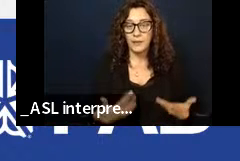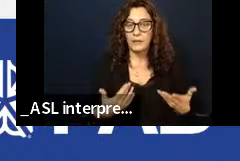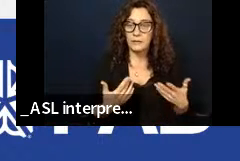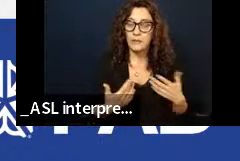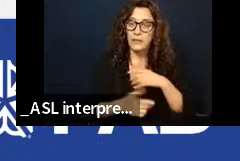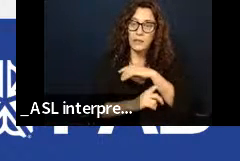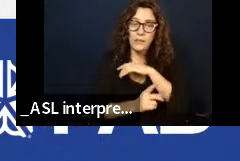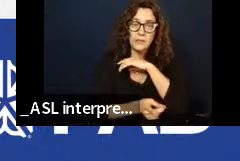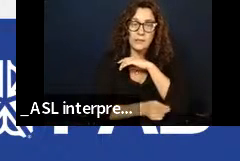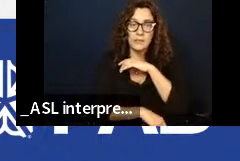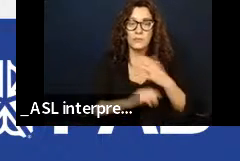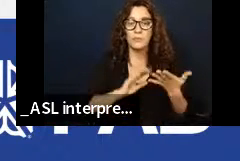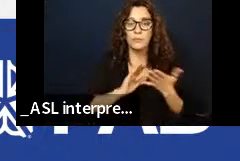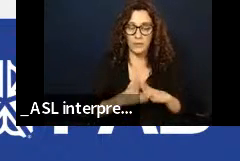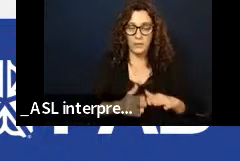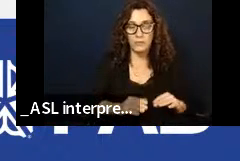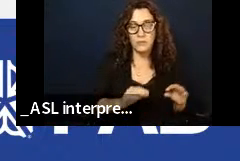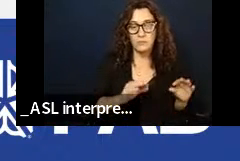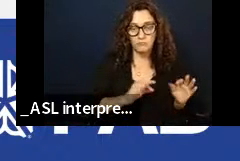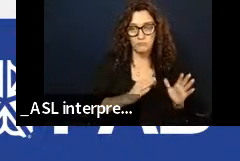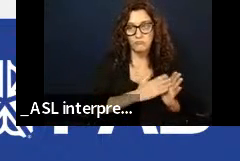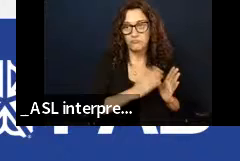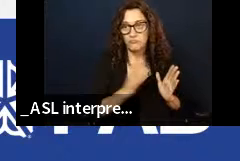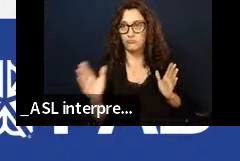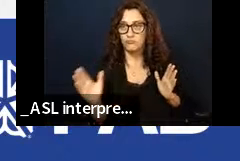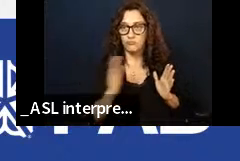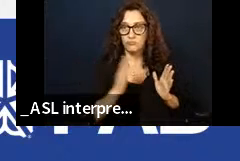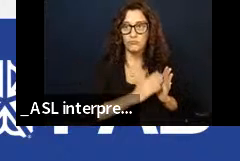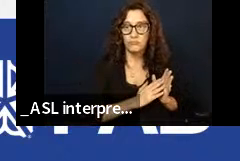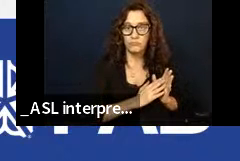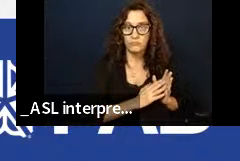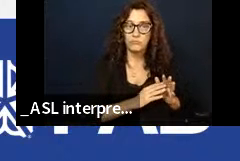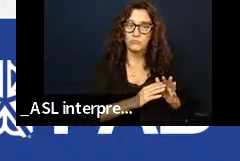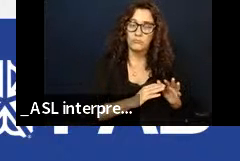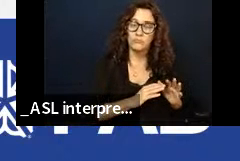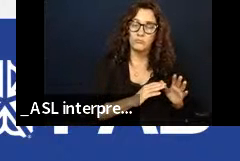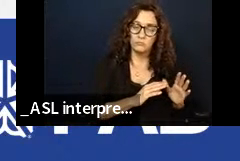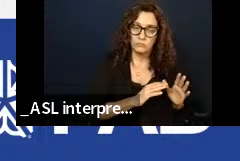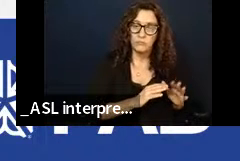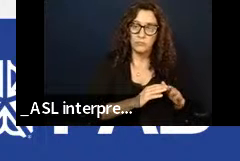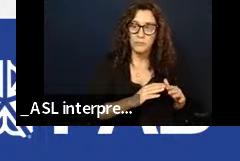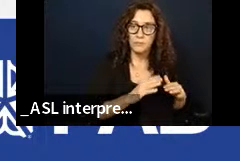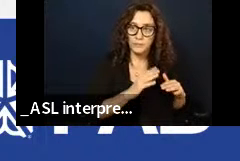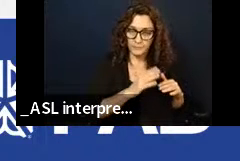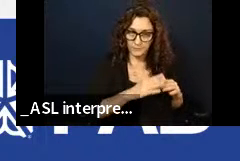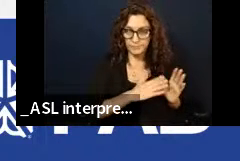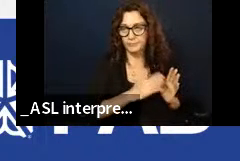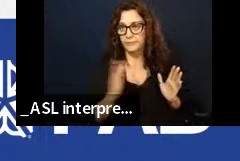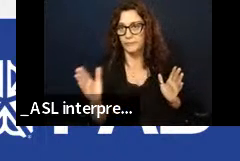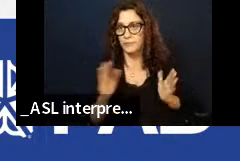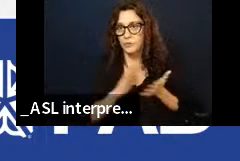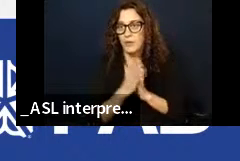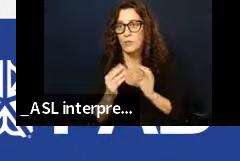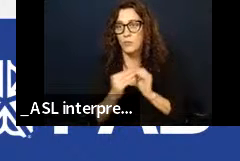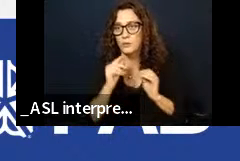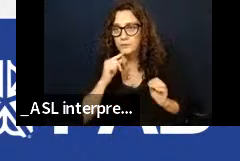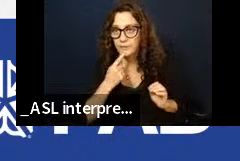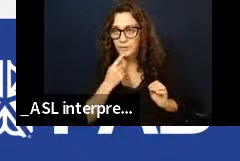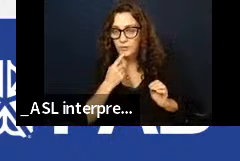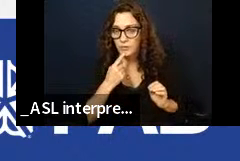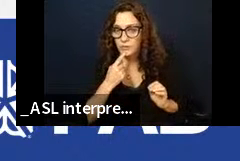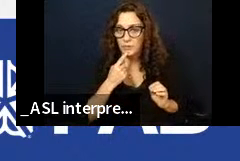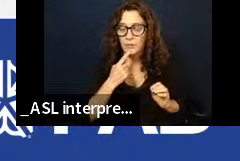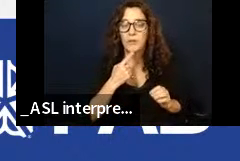the severity of the outcome based on the increasing levels, but we also increase the severity of outcome based on the number of